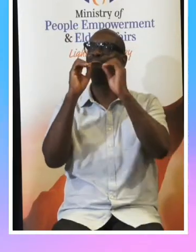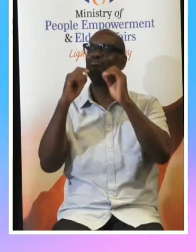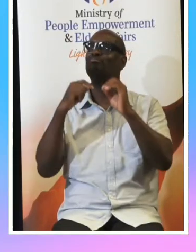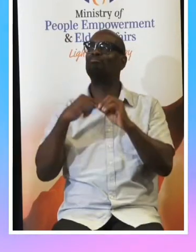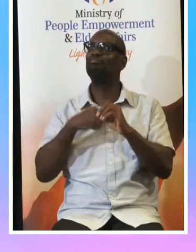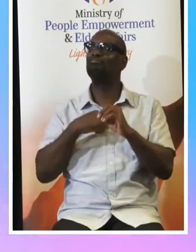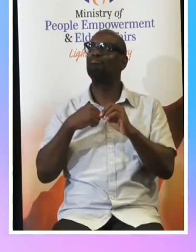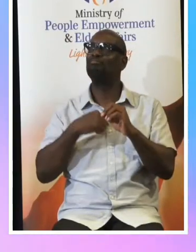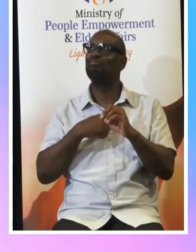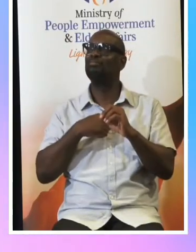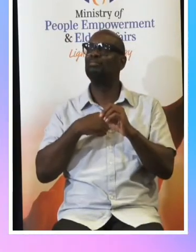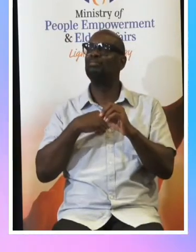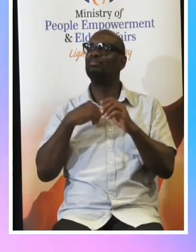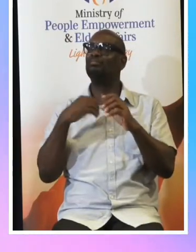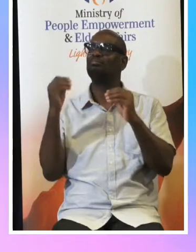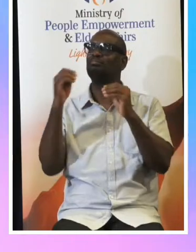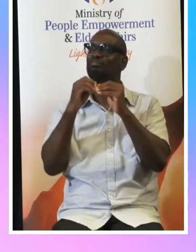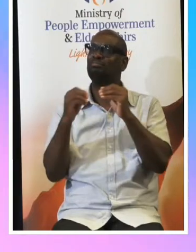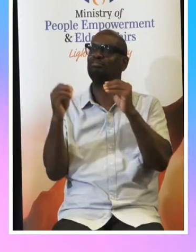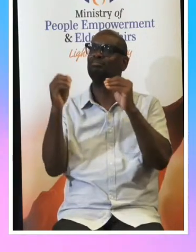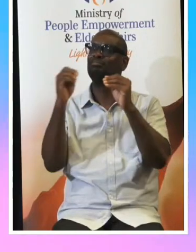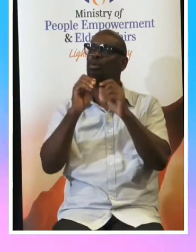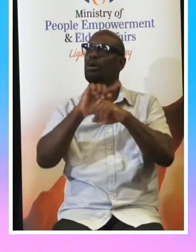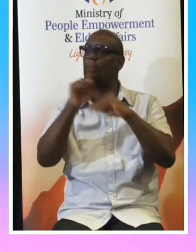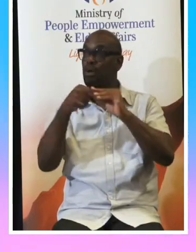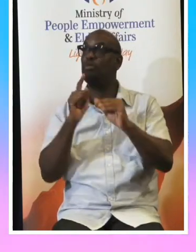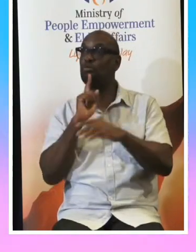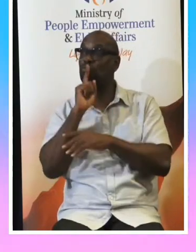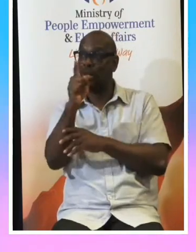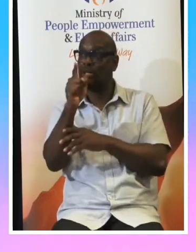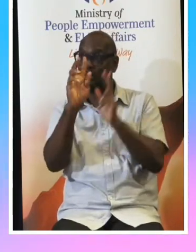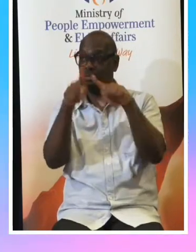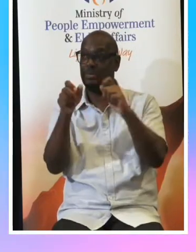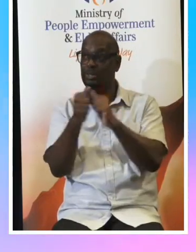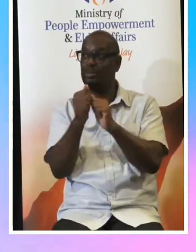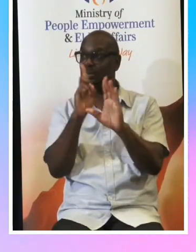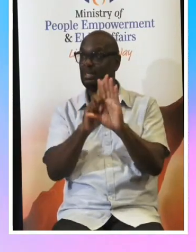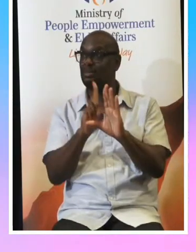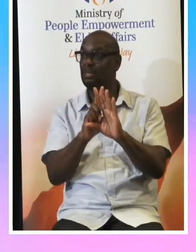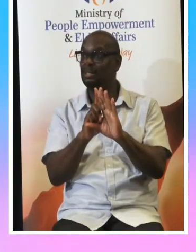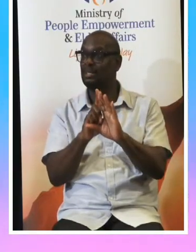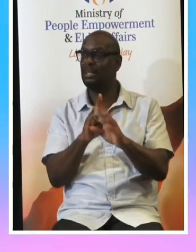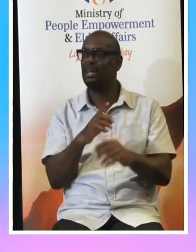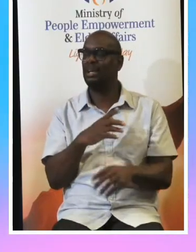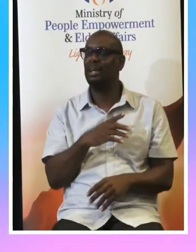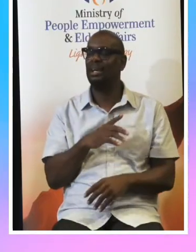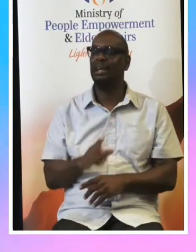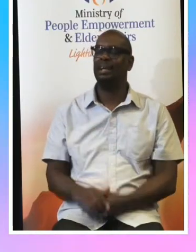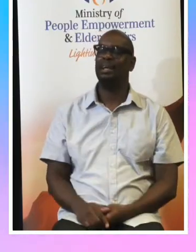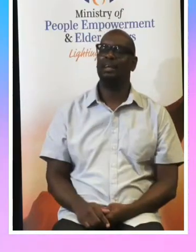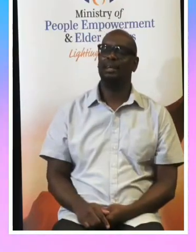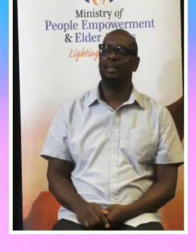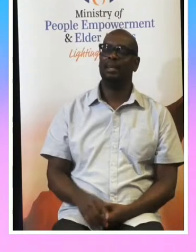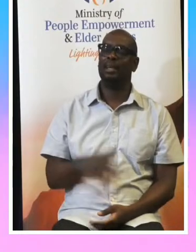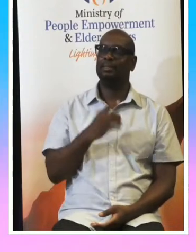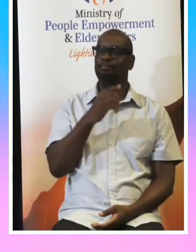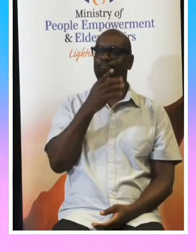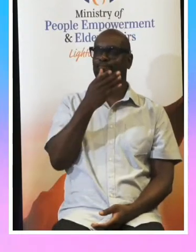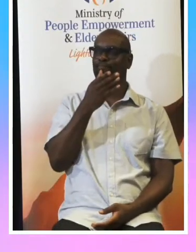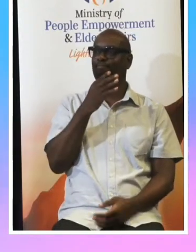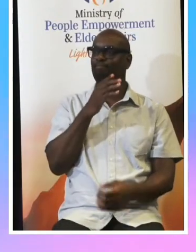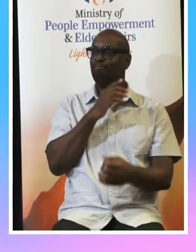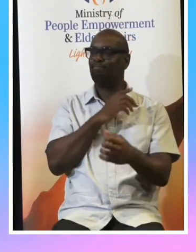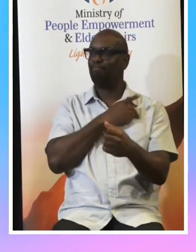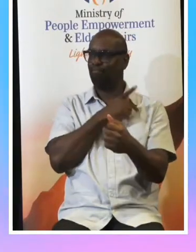with disabilities. And the minister referred to the measures of the budget and the